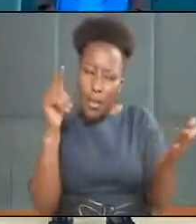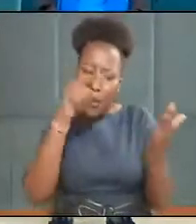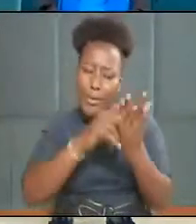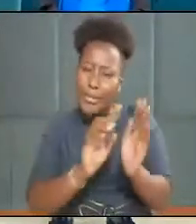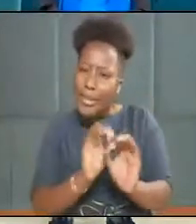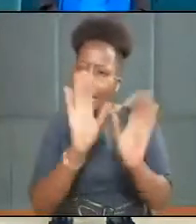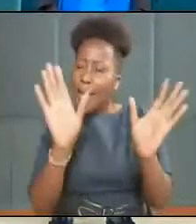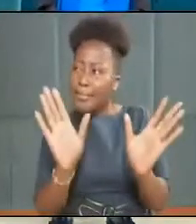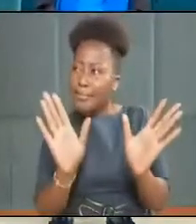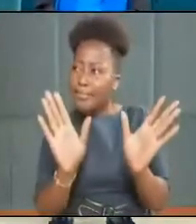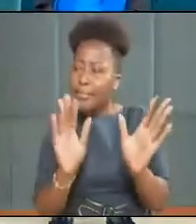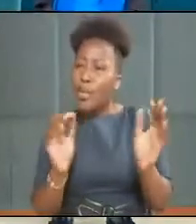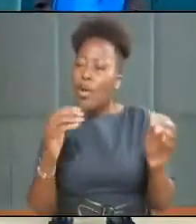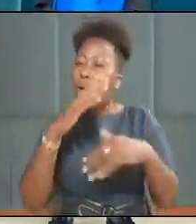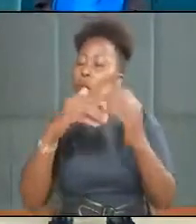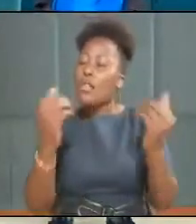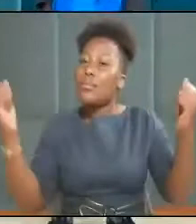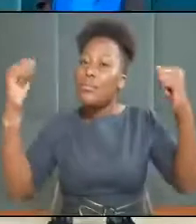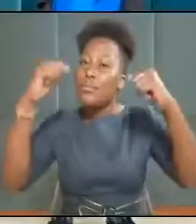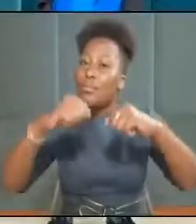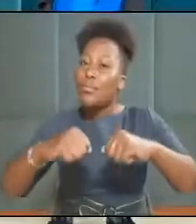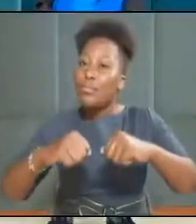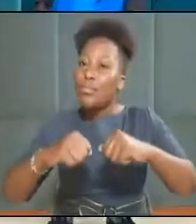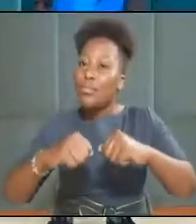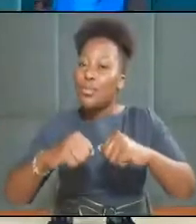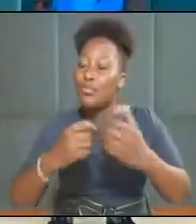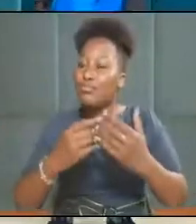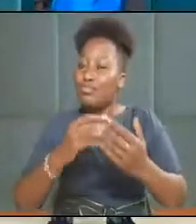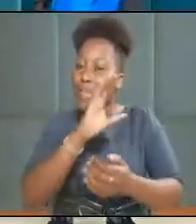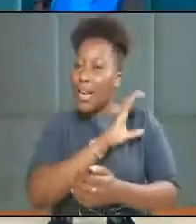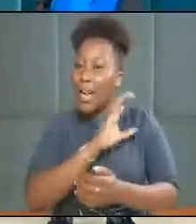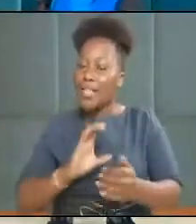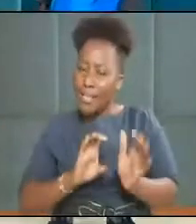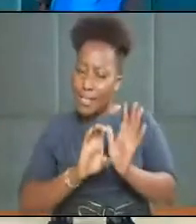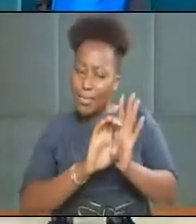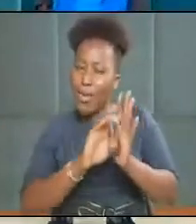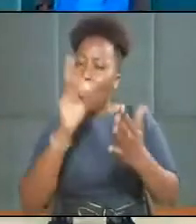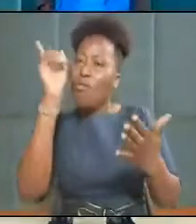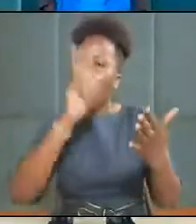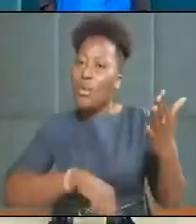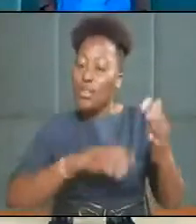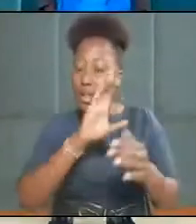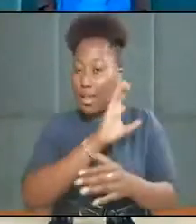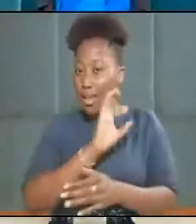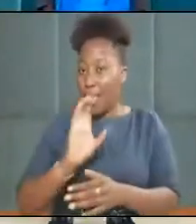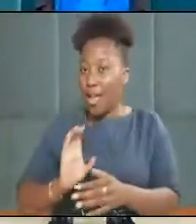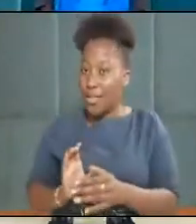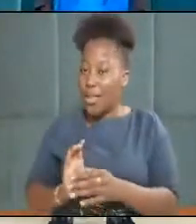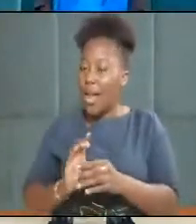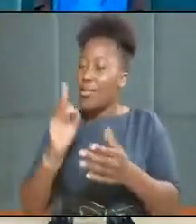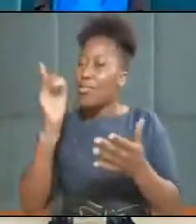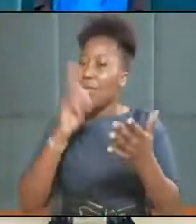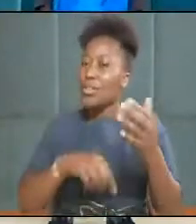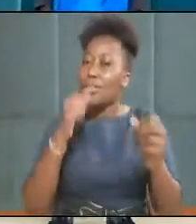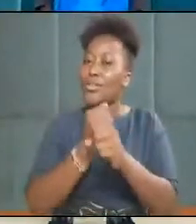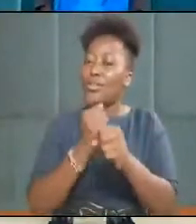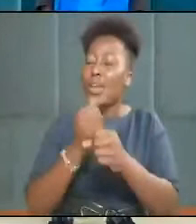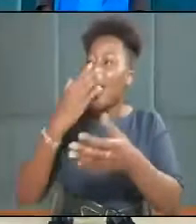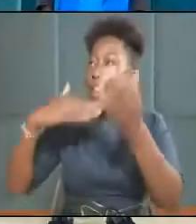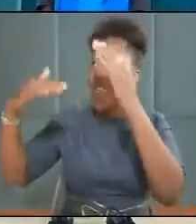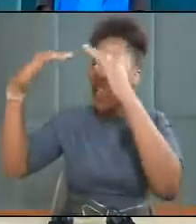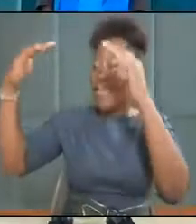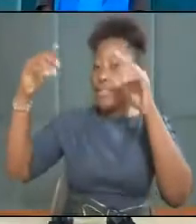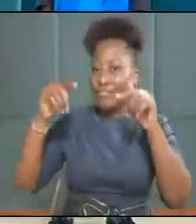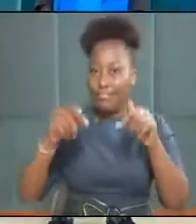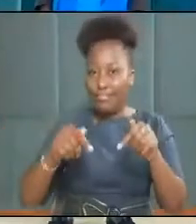clear. All the ceremonial laws typified Christ. They were an example of what Christ will do and what he is still doing in heaven